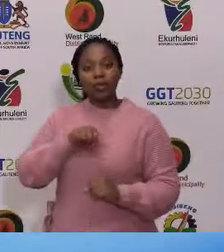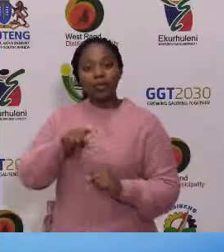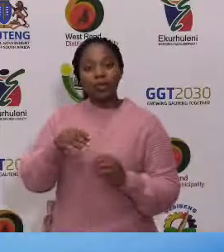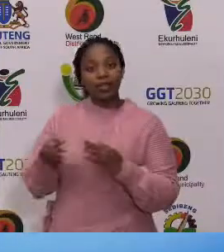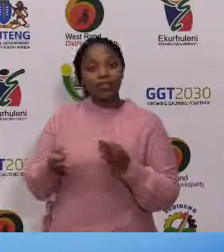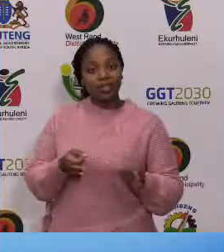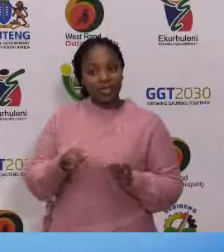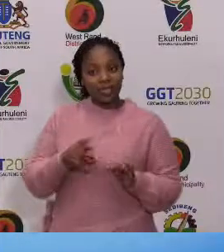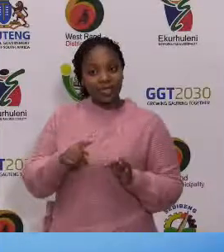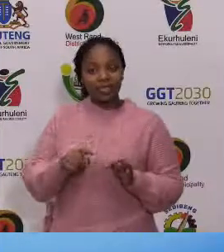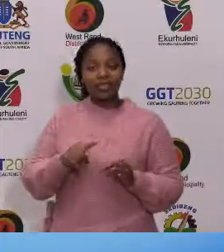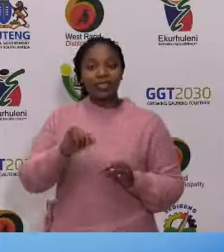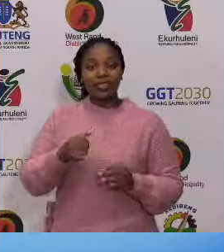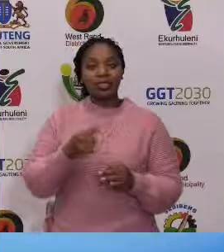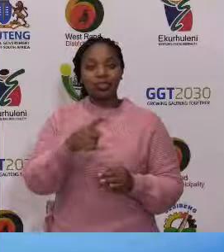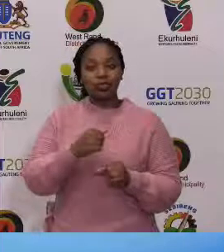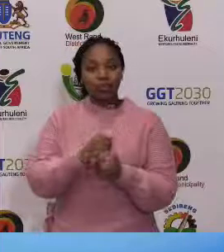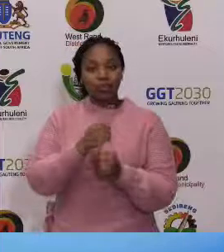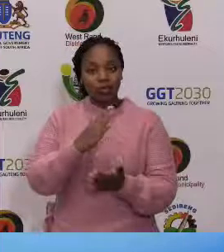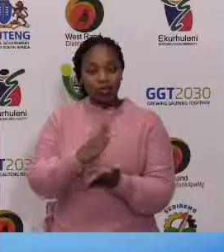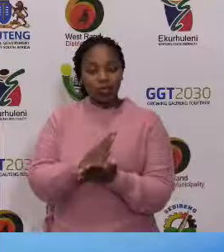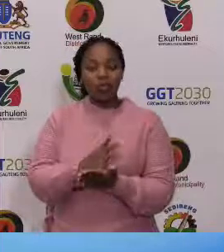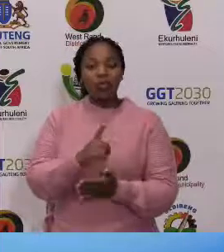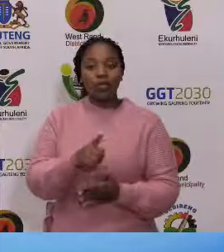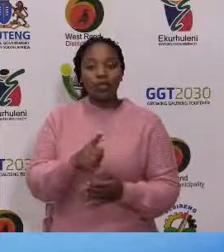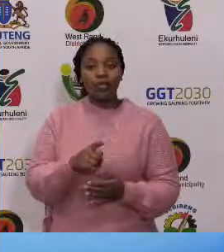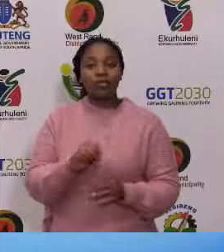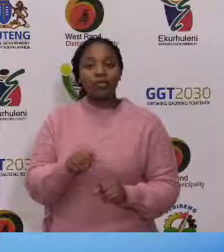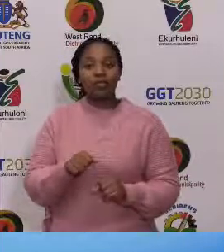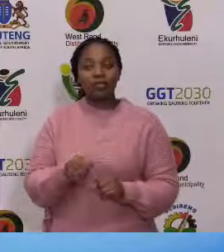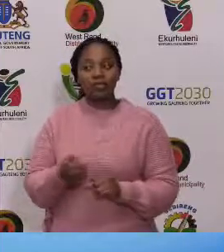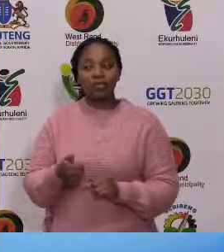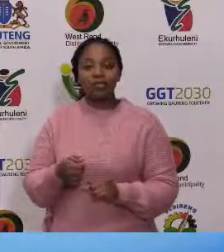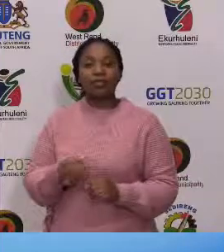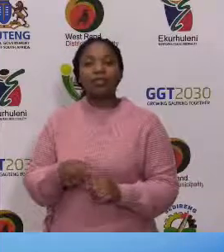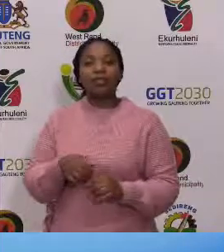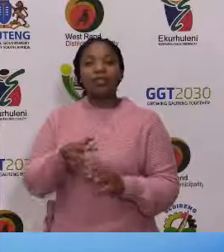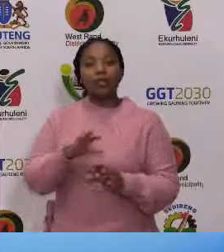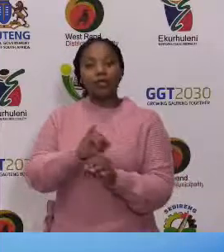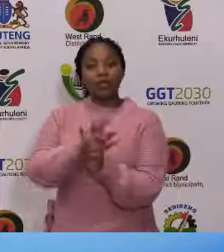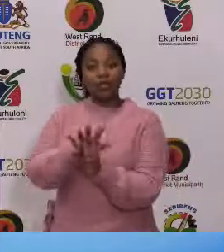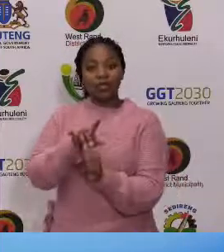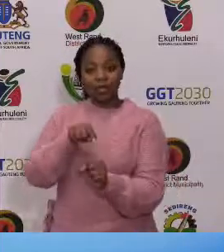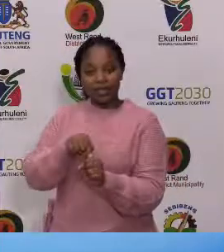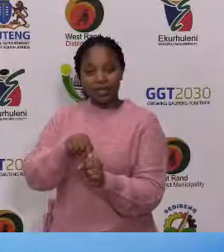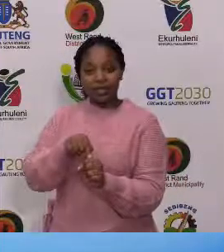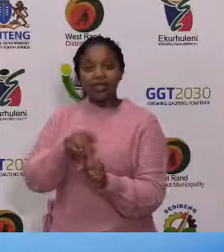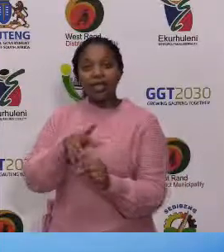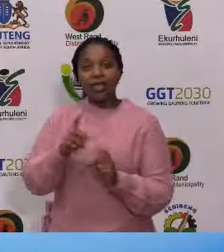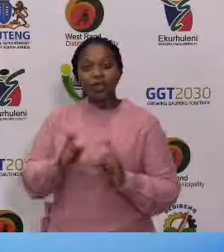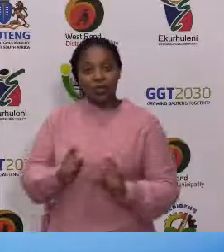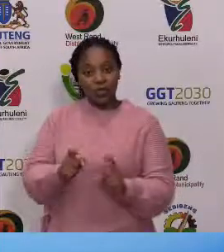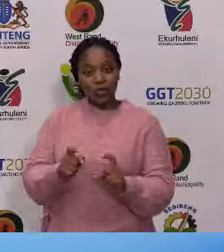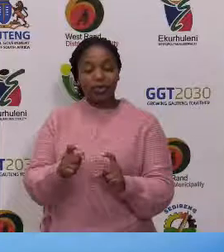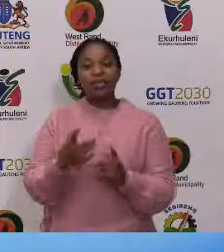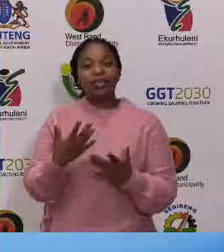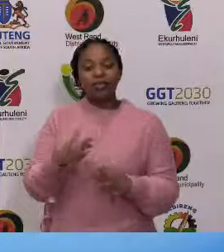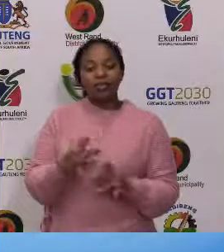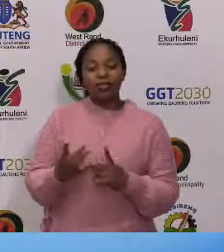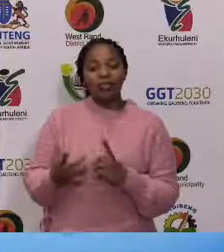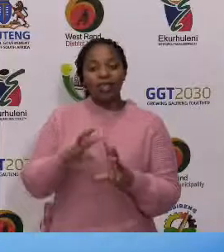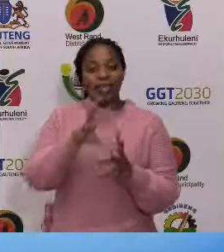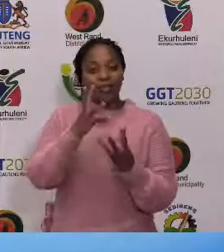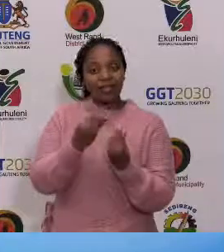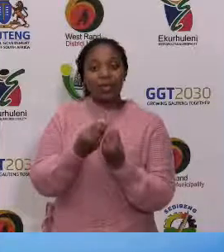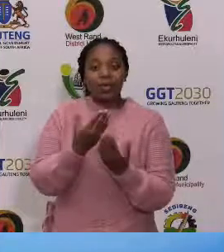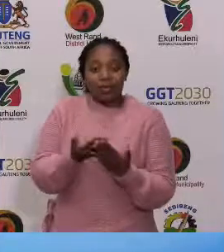facilities just to create dedicated beds for COVID-19. And we quickly, that quickly was able